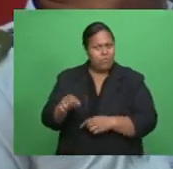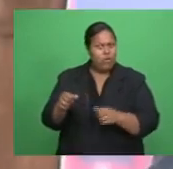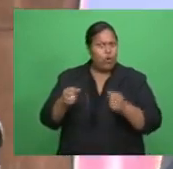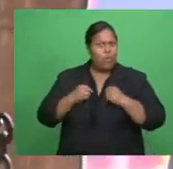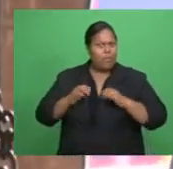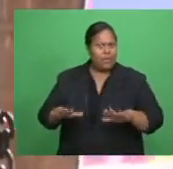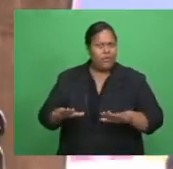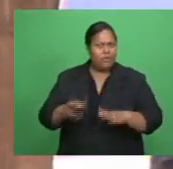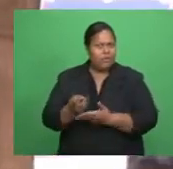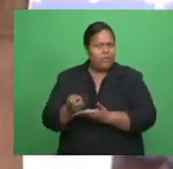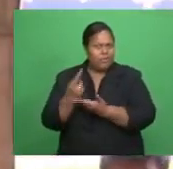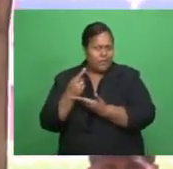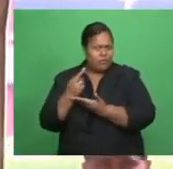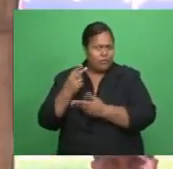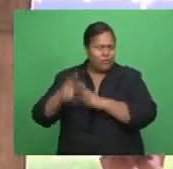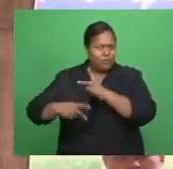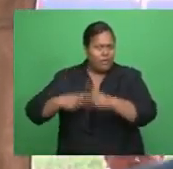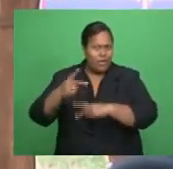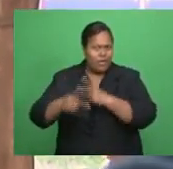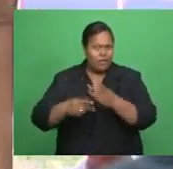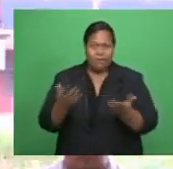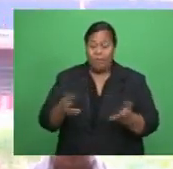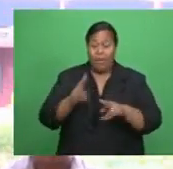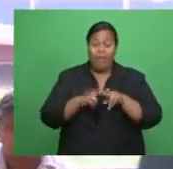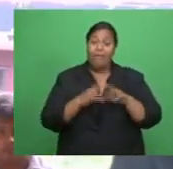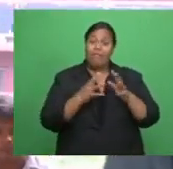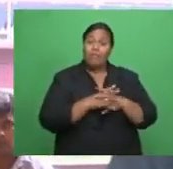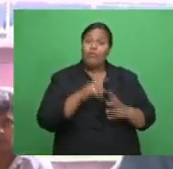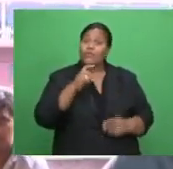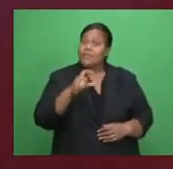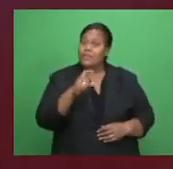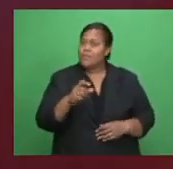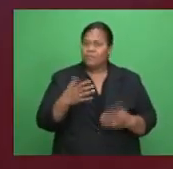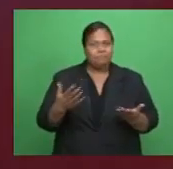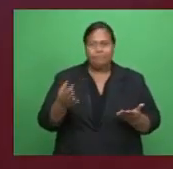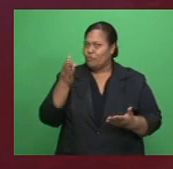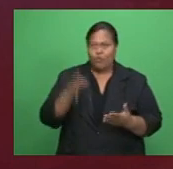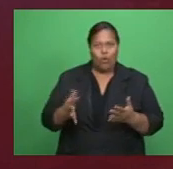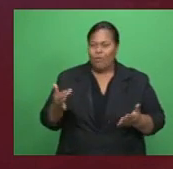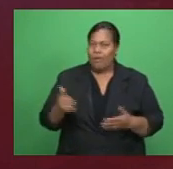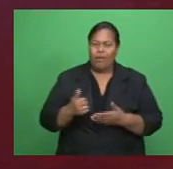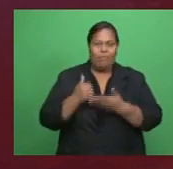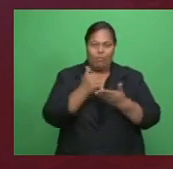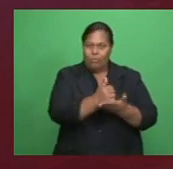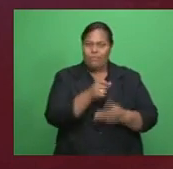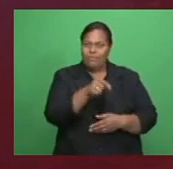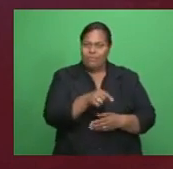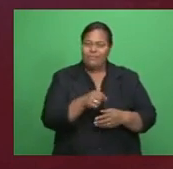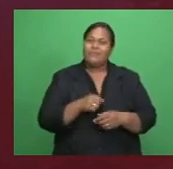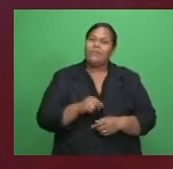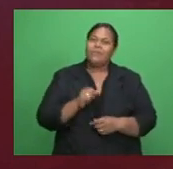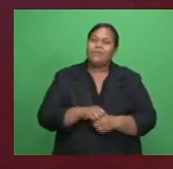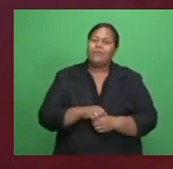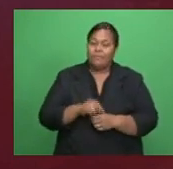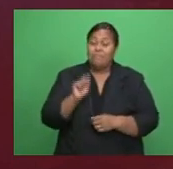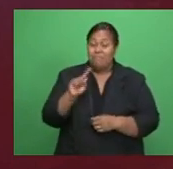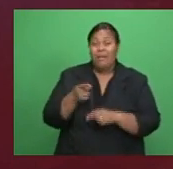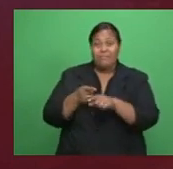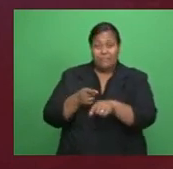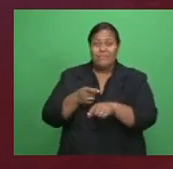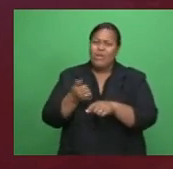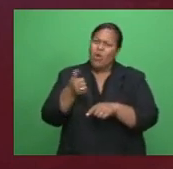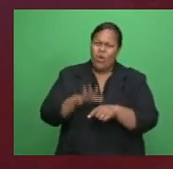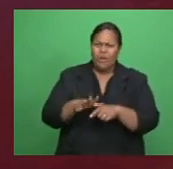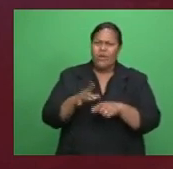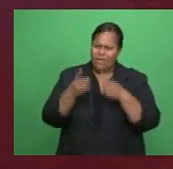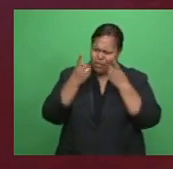actions of Nasila Sila. However, it is their duty to positively address his offending behavior, and he has displayed the necessary progress